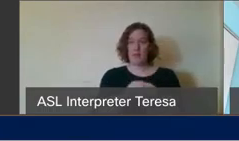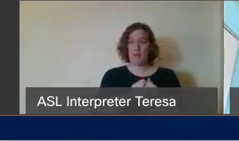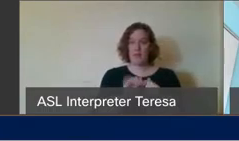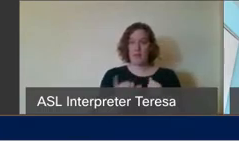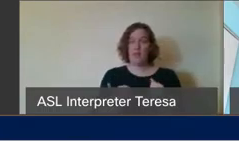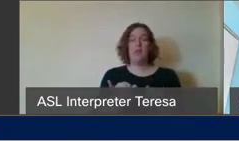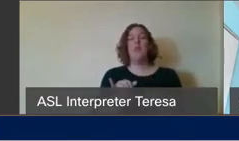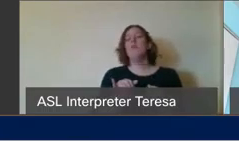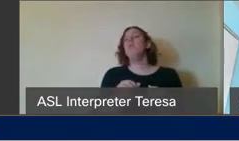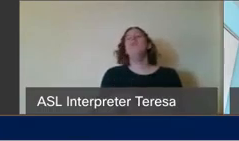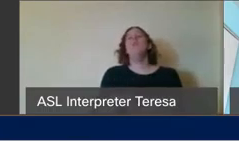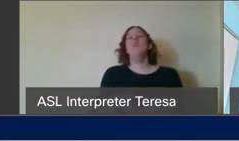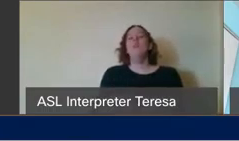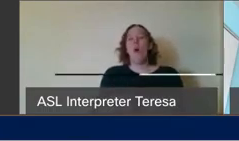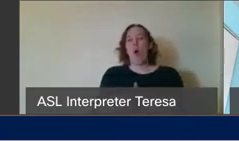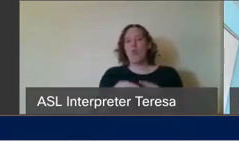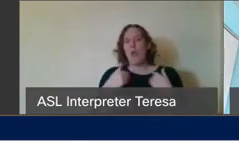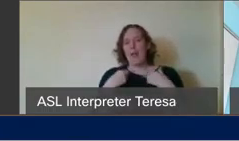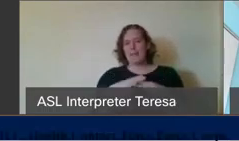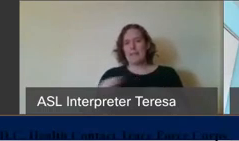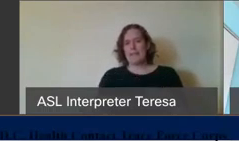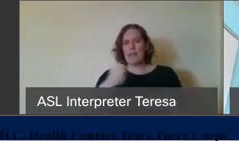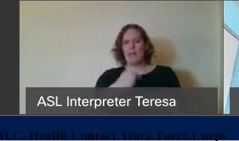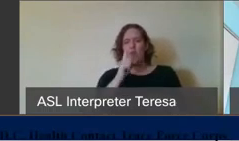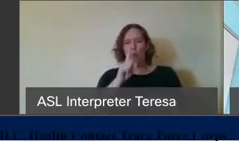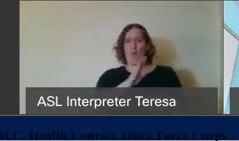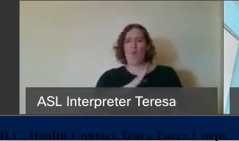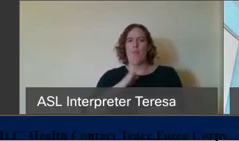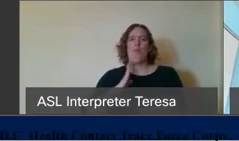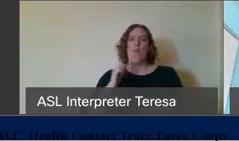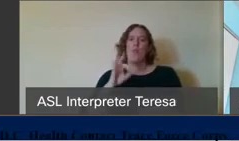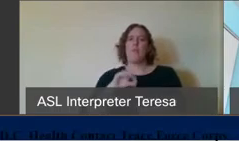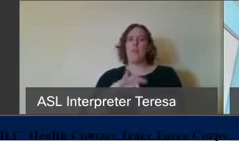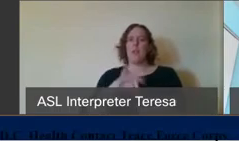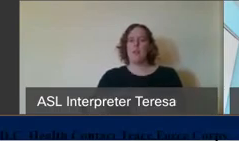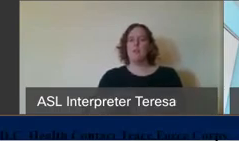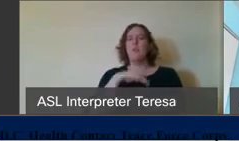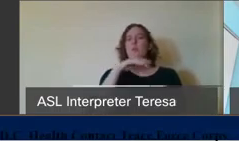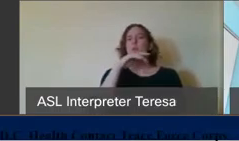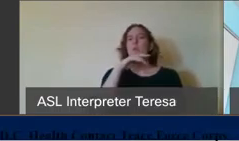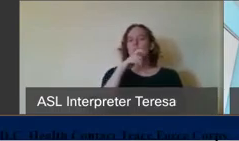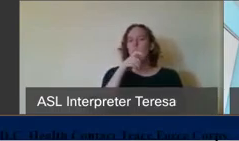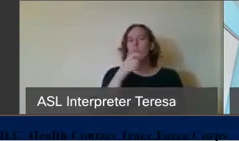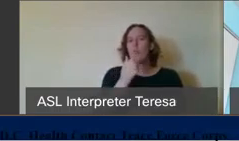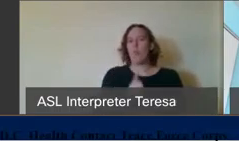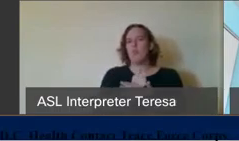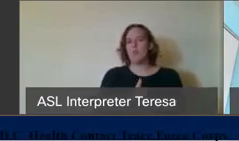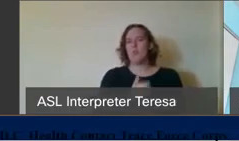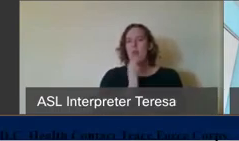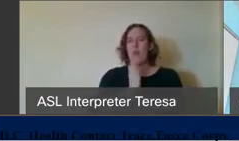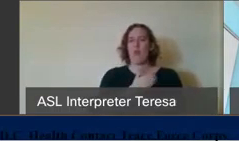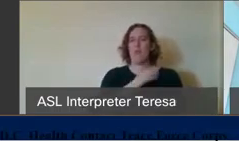We also had a detail to the Board of Elections who assisted our